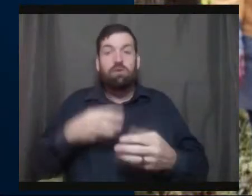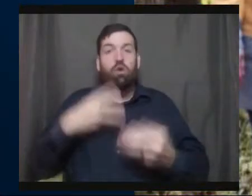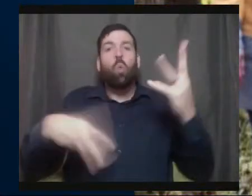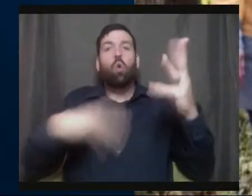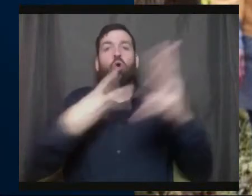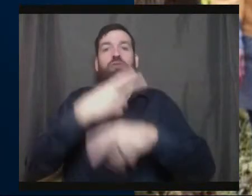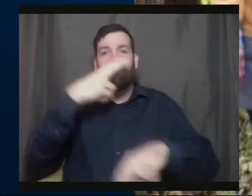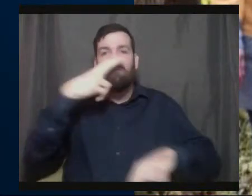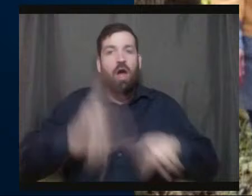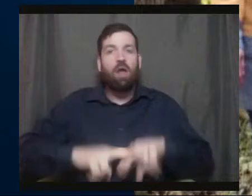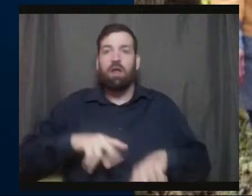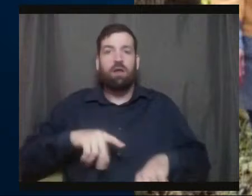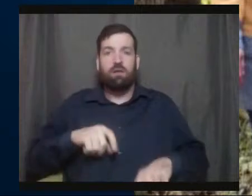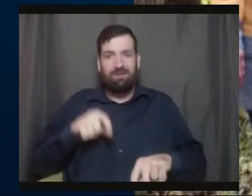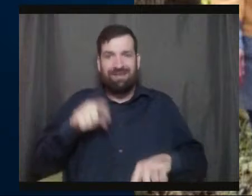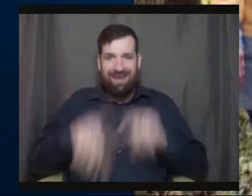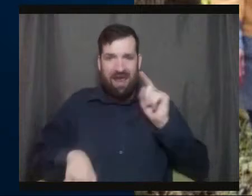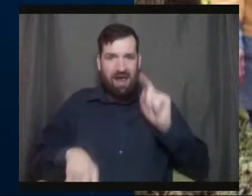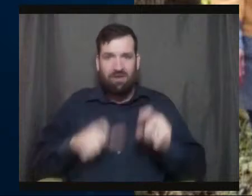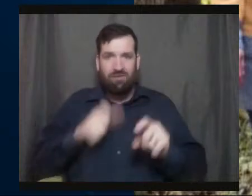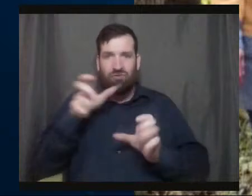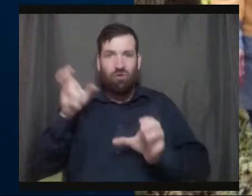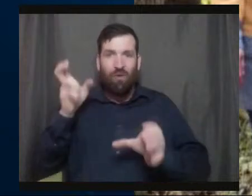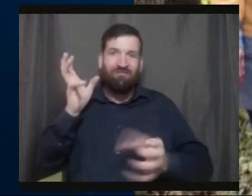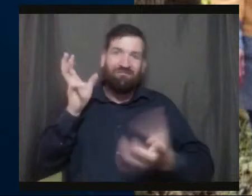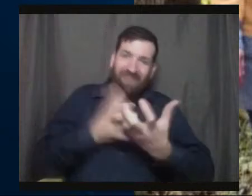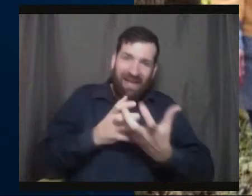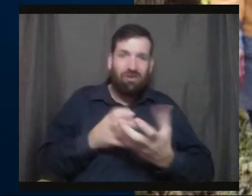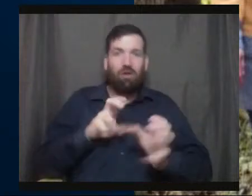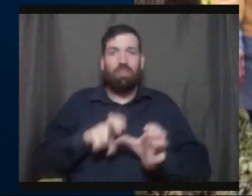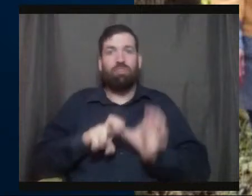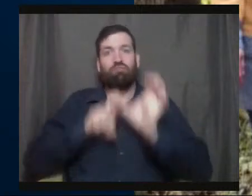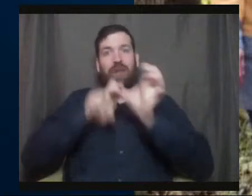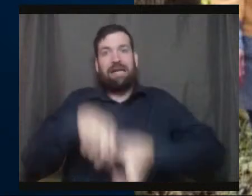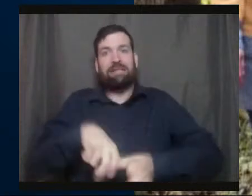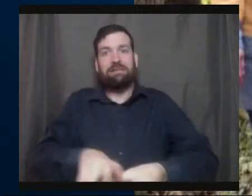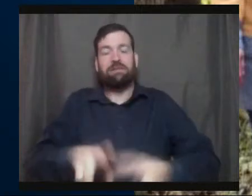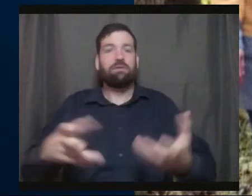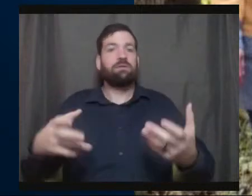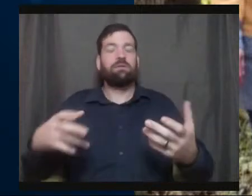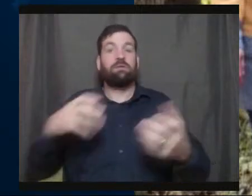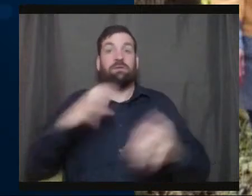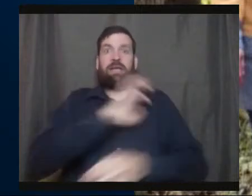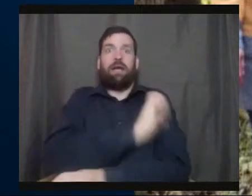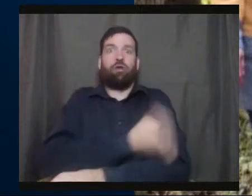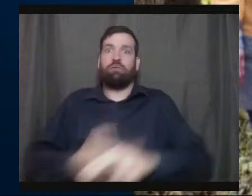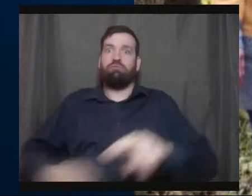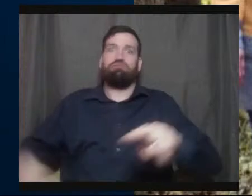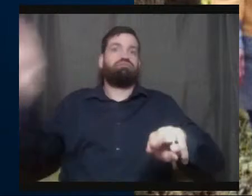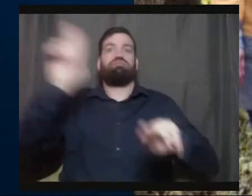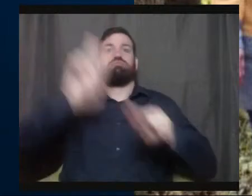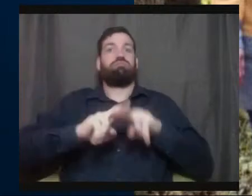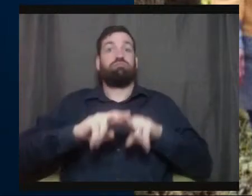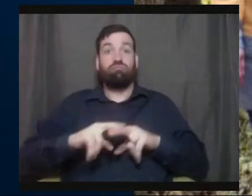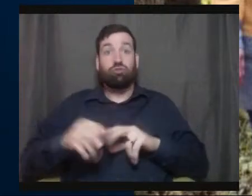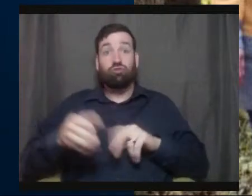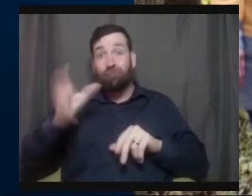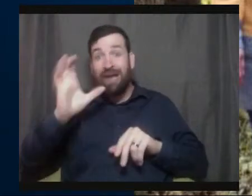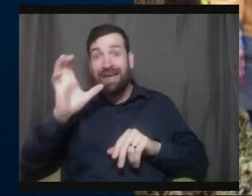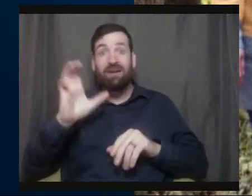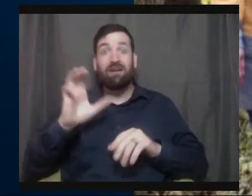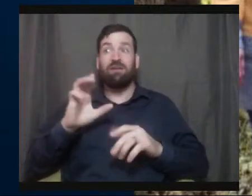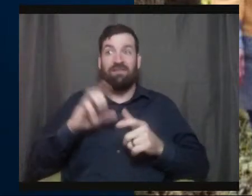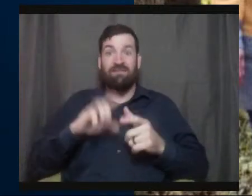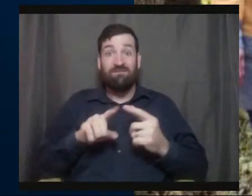rides. The energy boost is unbelievable. So, of course, shrinking and being able to actually physically fit places, but